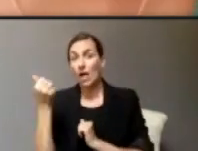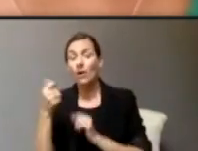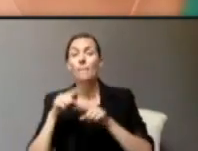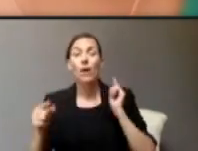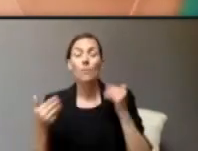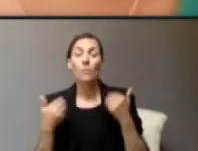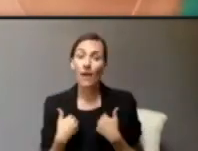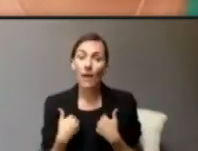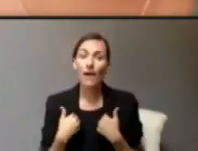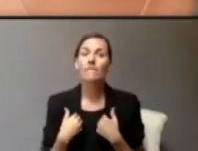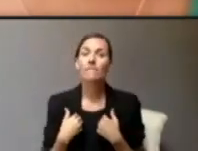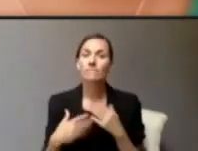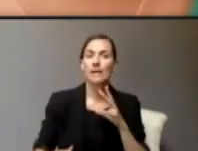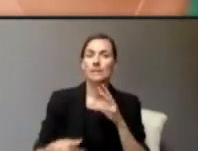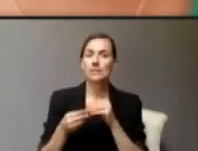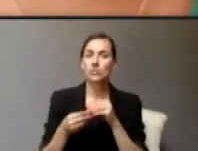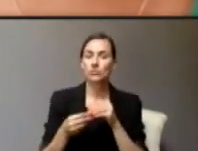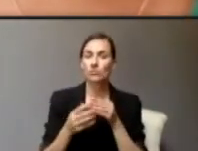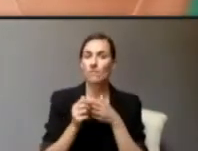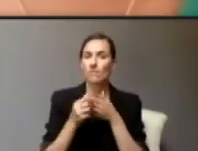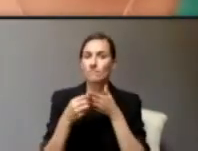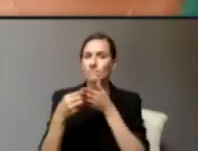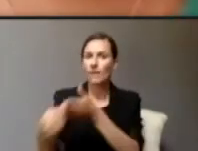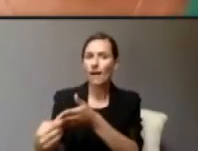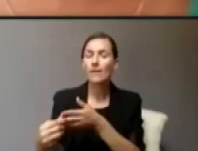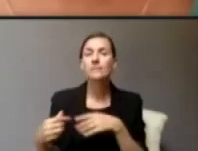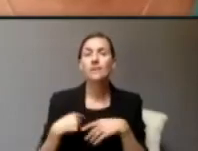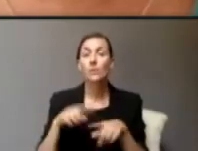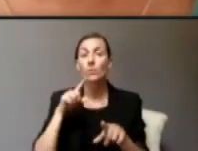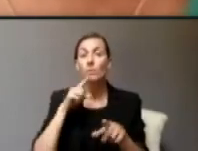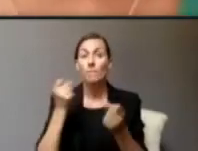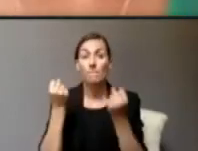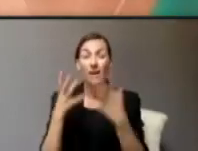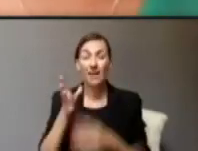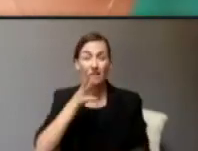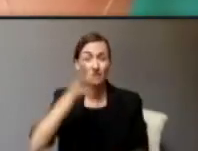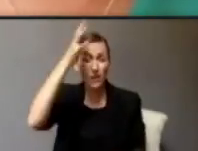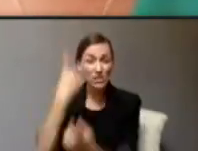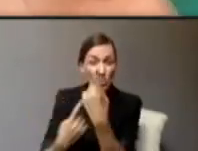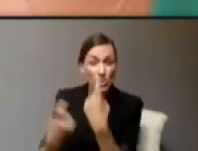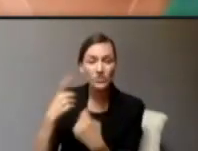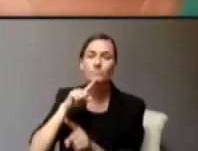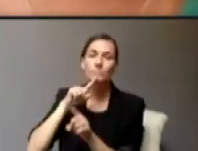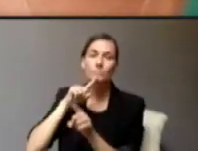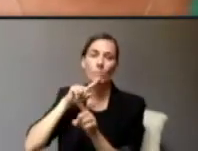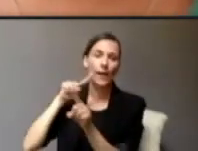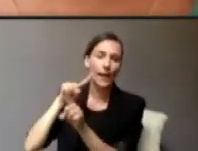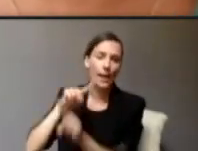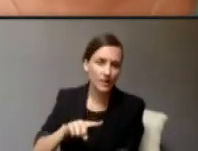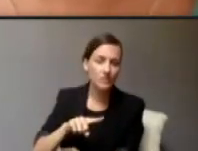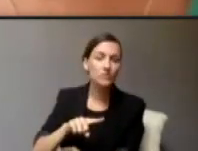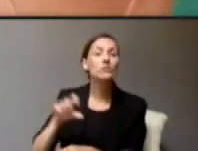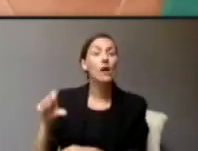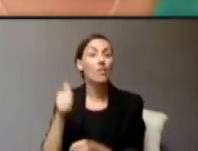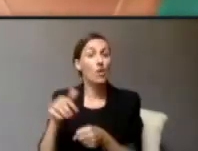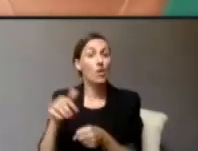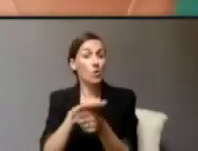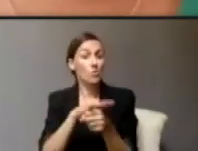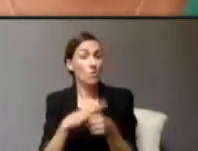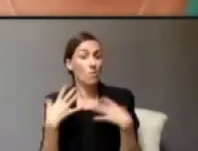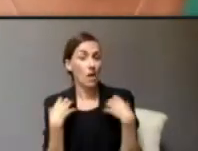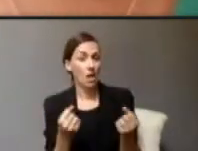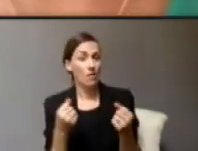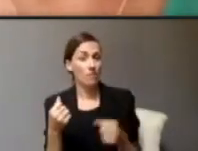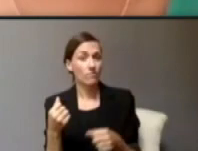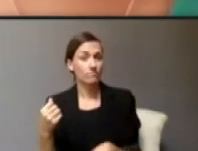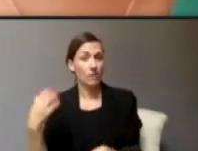guidance, and we're answering many of the questions that parents have been asking us, other local health officers have been asking us, schools,